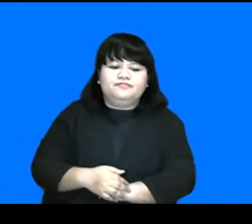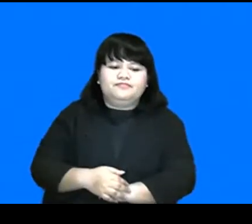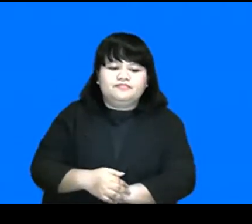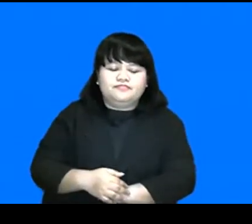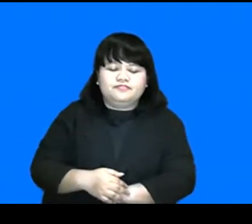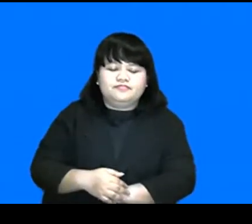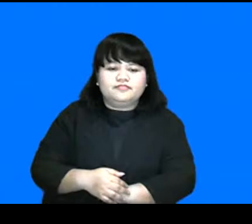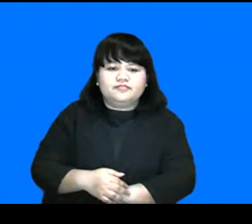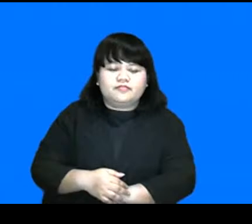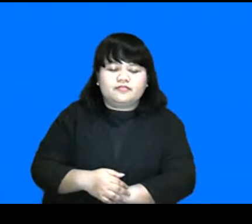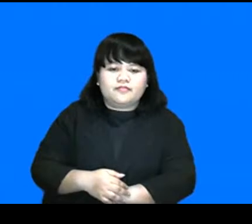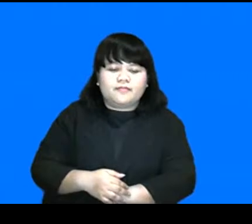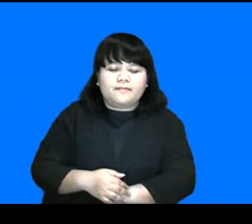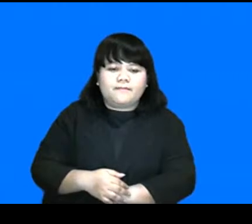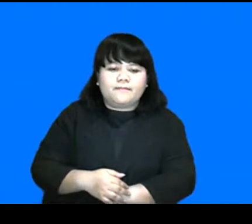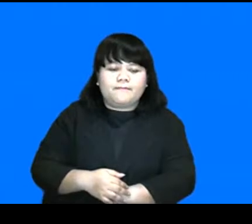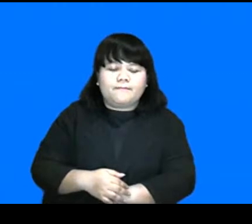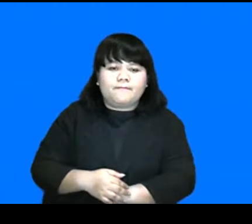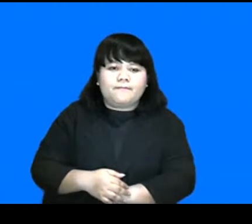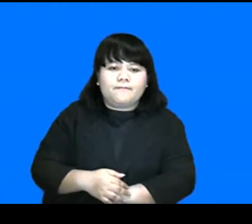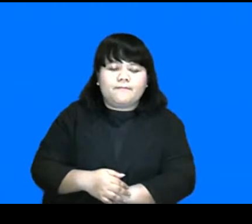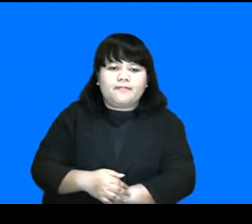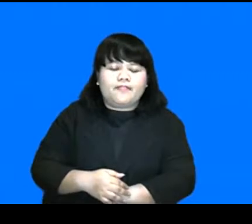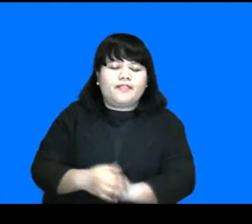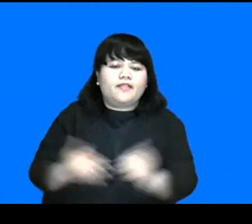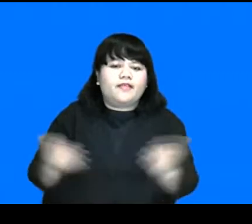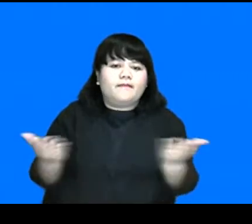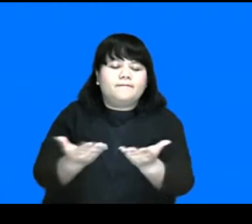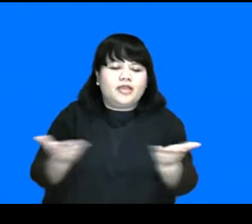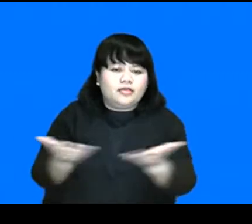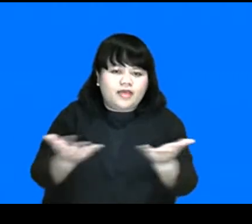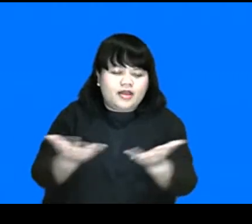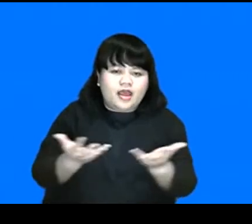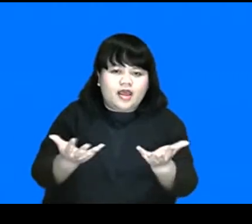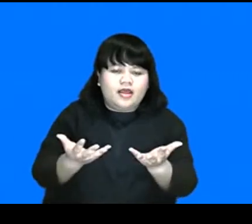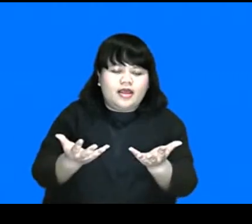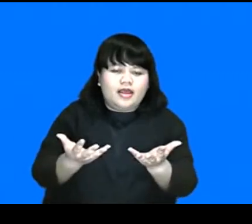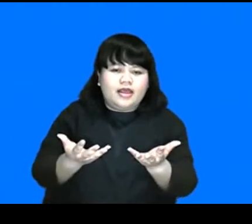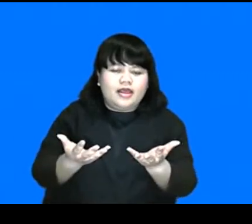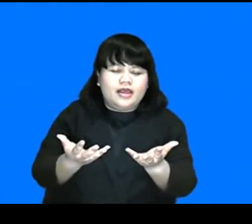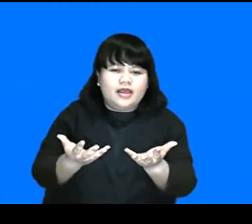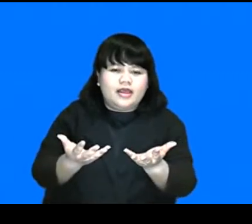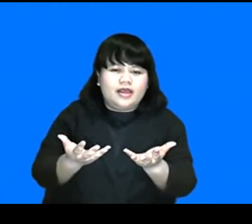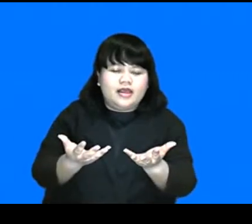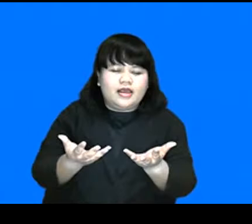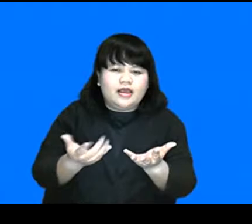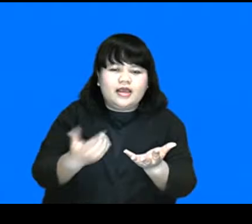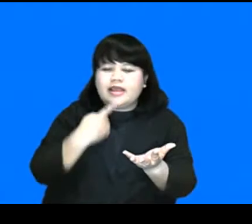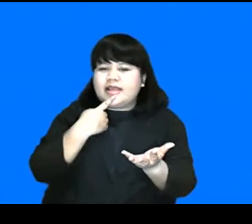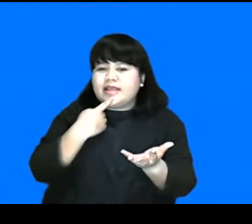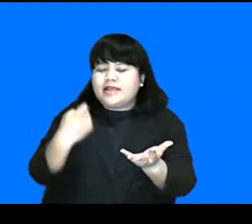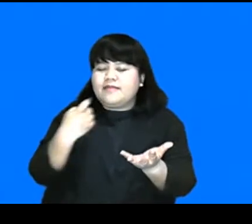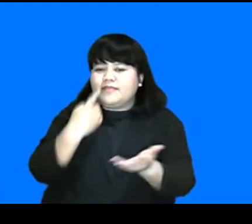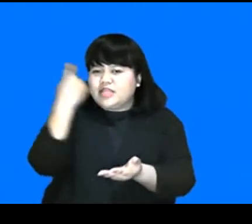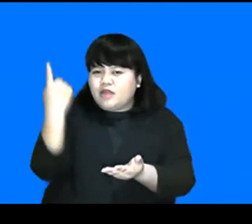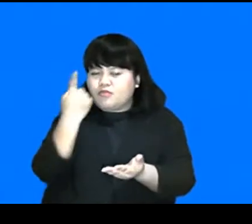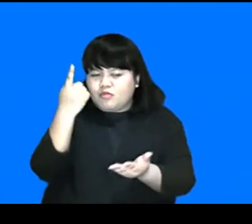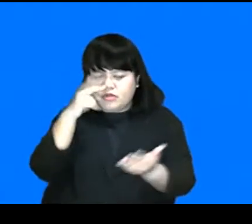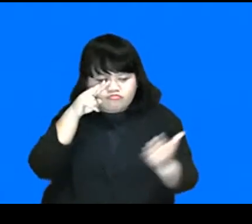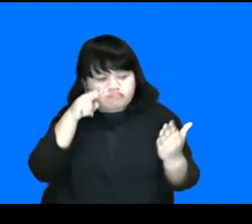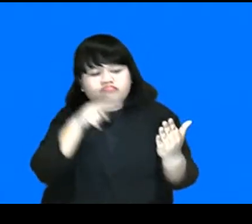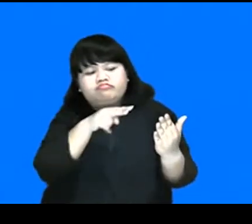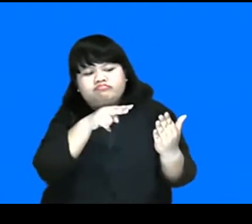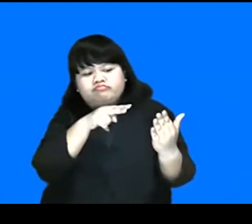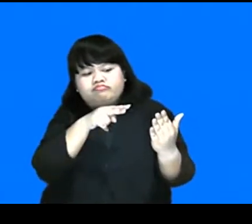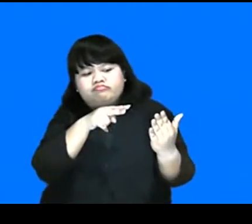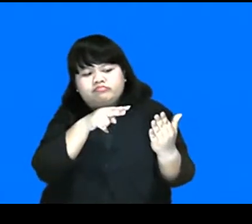how will the public interest be look like according to the operation of the wealth tax? Because even though the progress of the financial